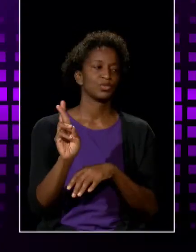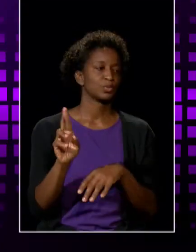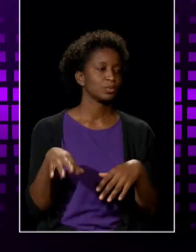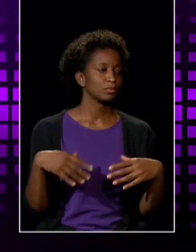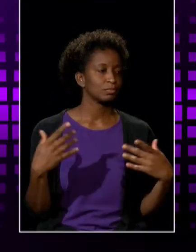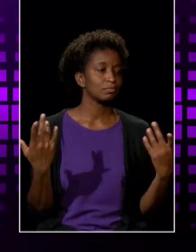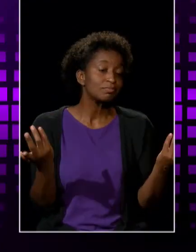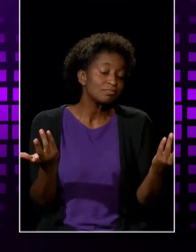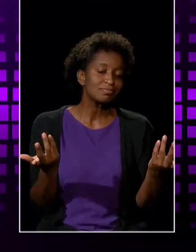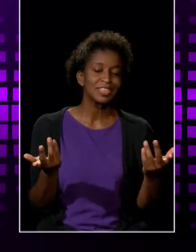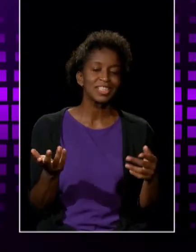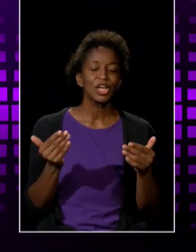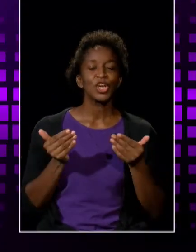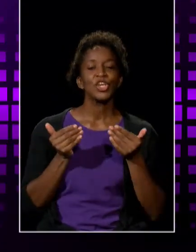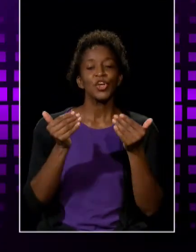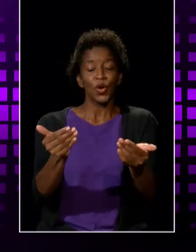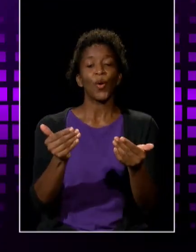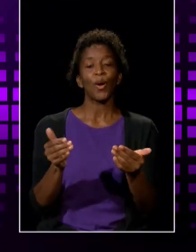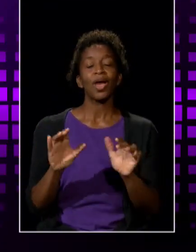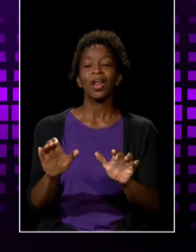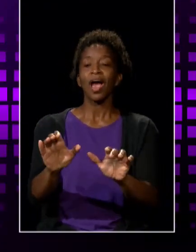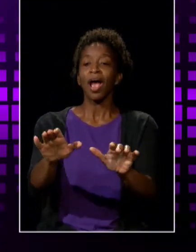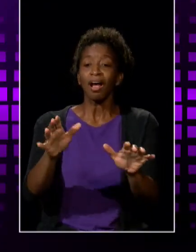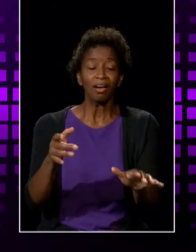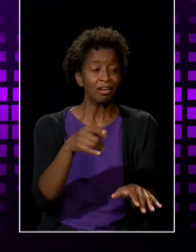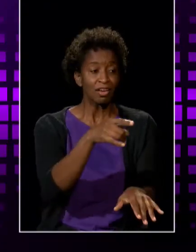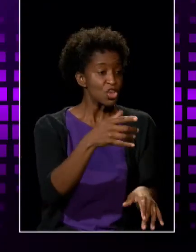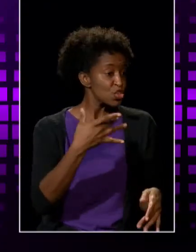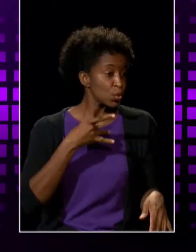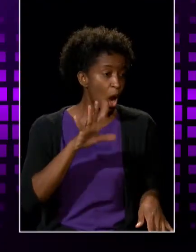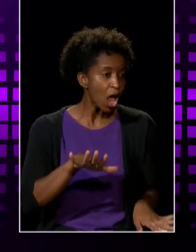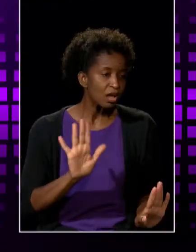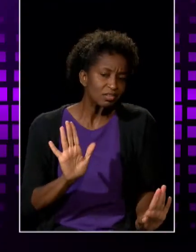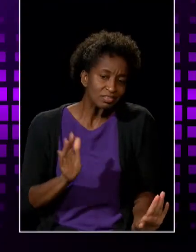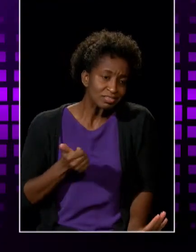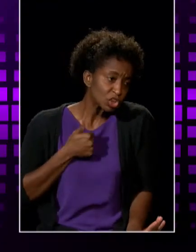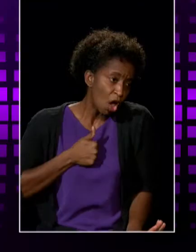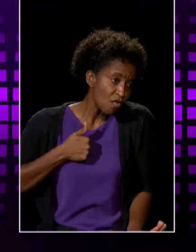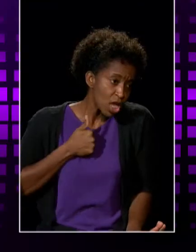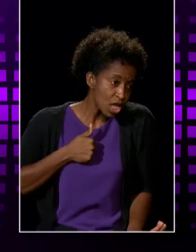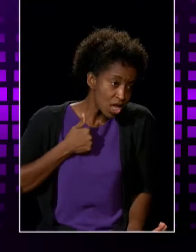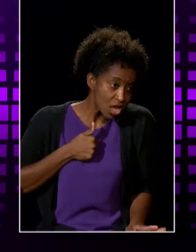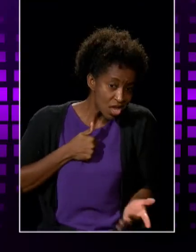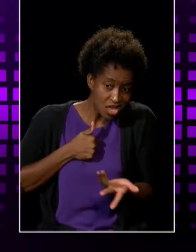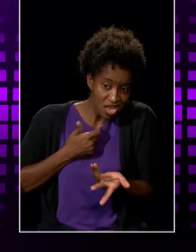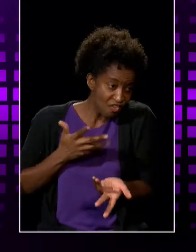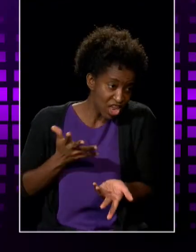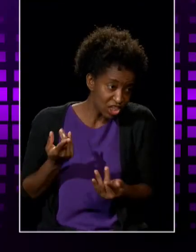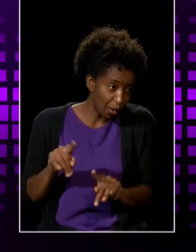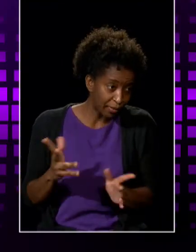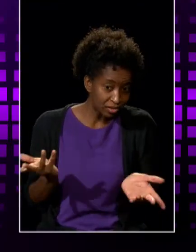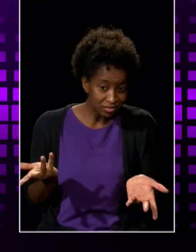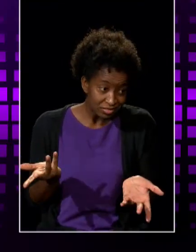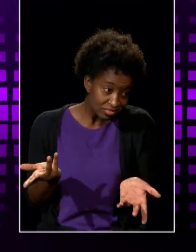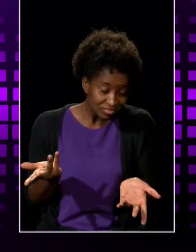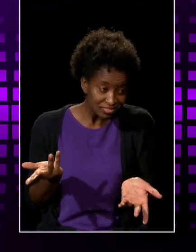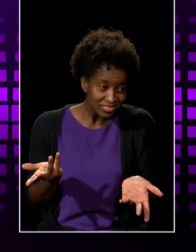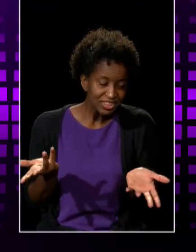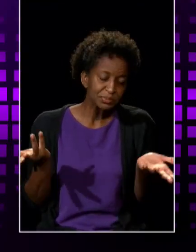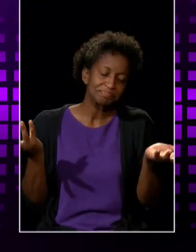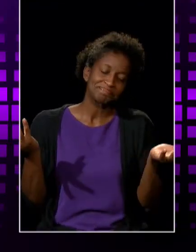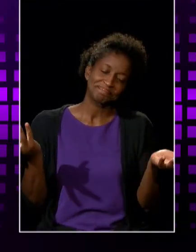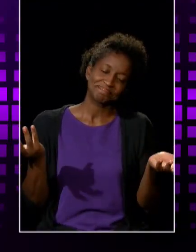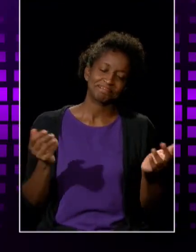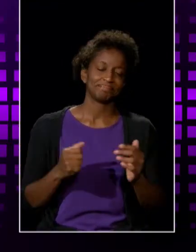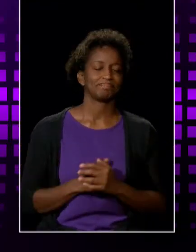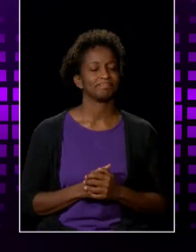and then you get permission after. So I think that was what was done, and I can't fault the that being